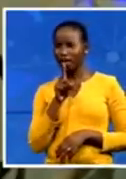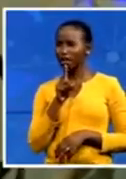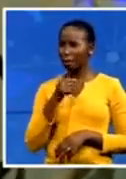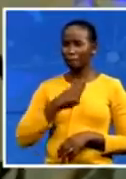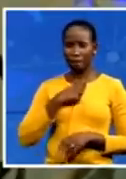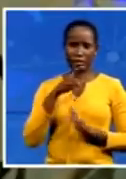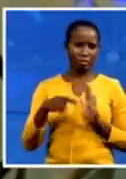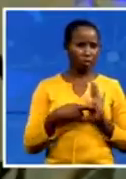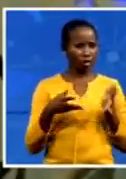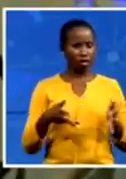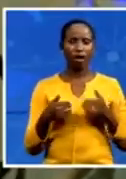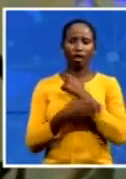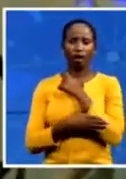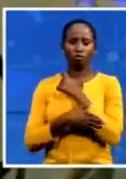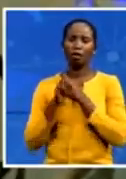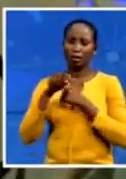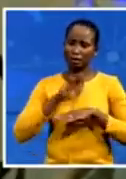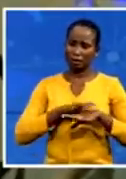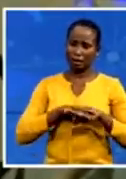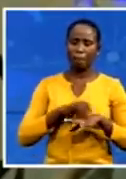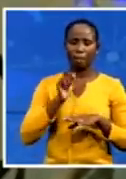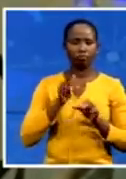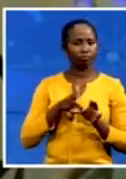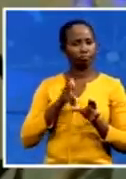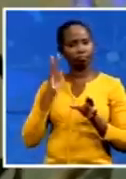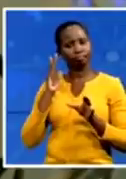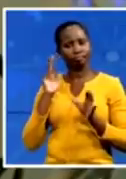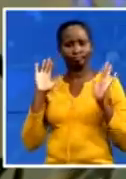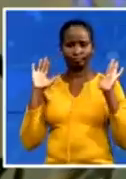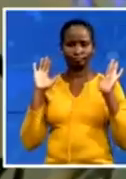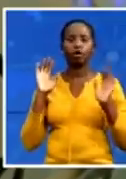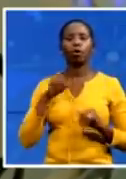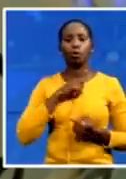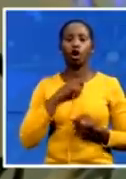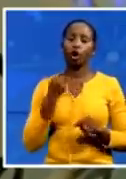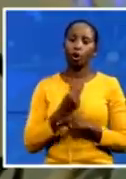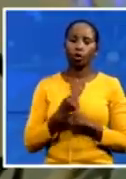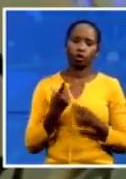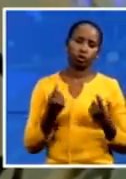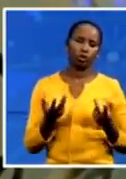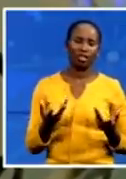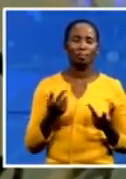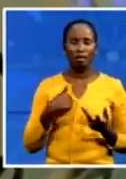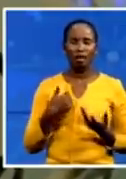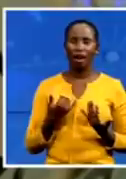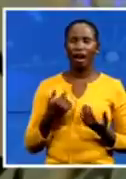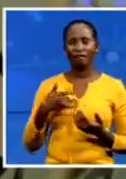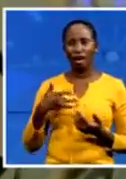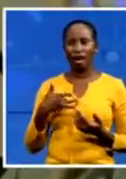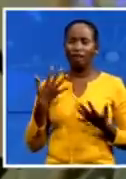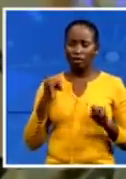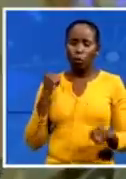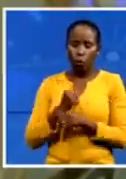back. And I think that a good dancer always knows when to exit the stage, and I think that I've done my bit for the DA. I'm incredibly proud of the work that I've done